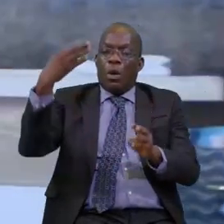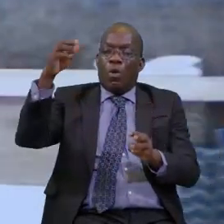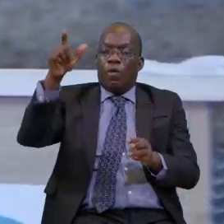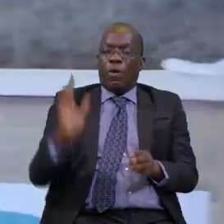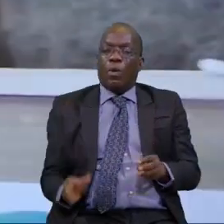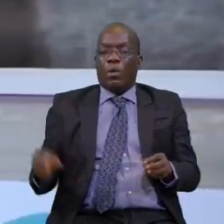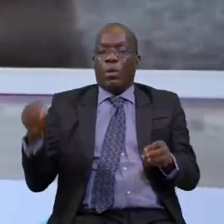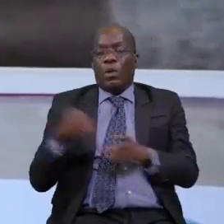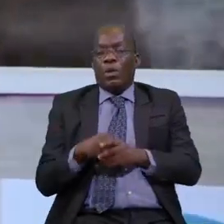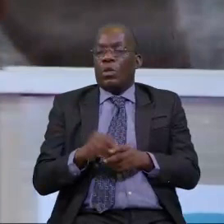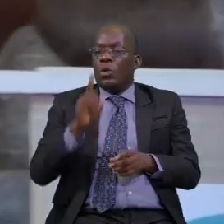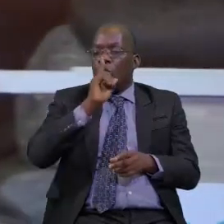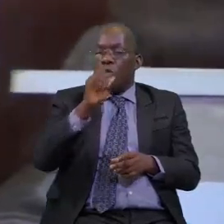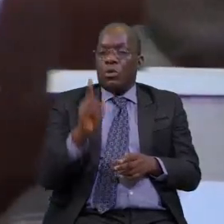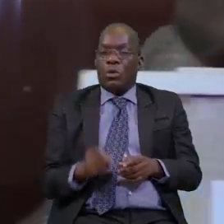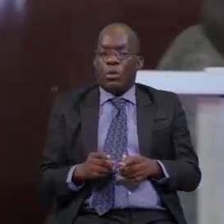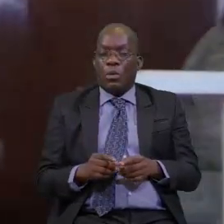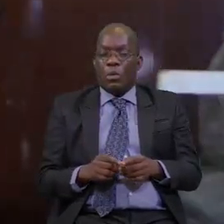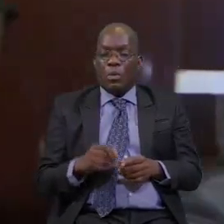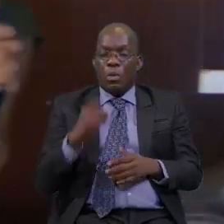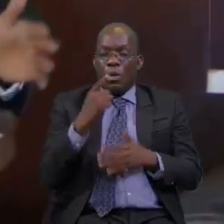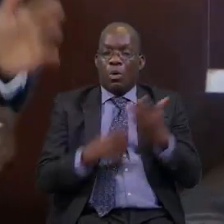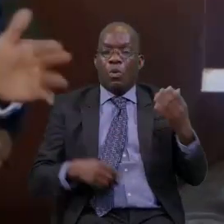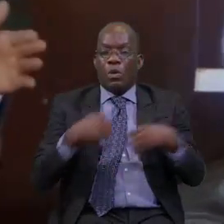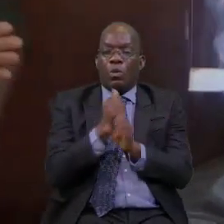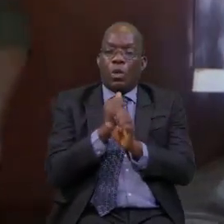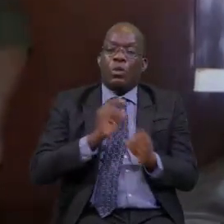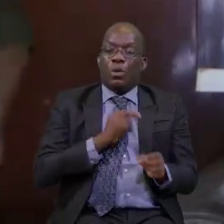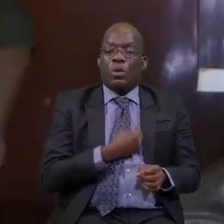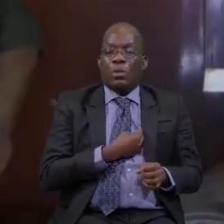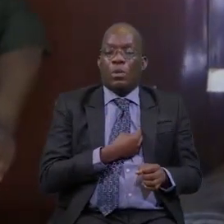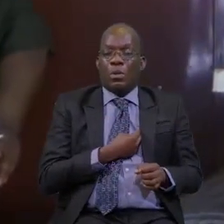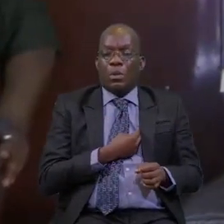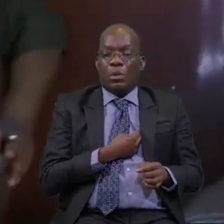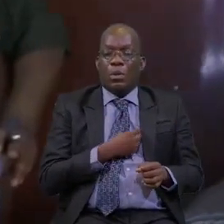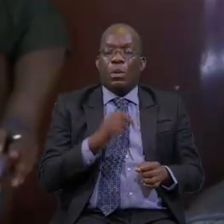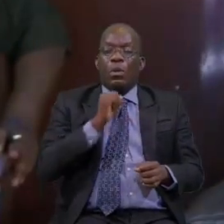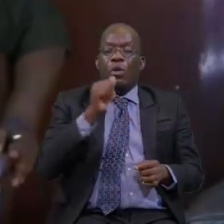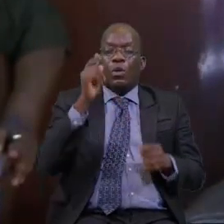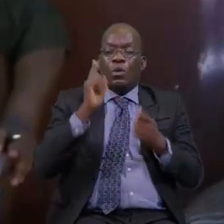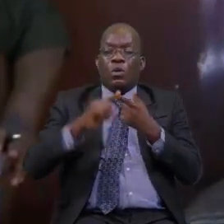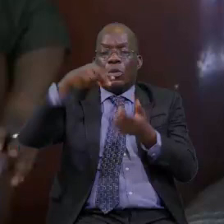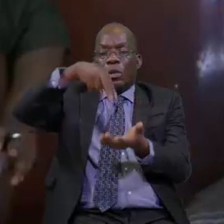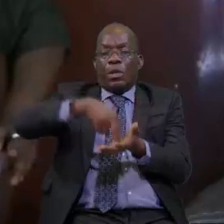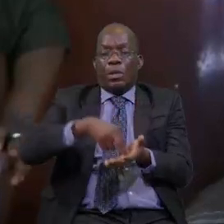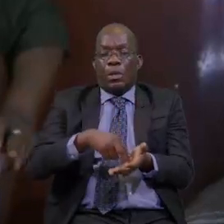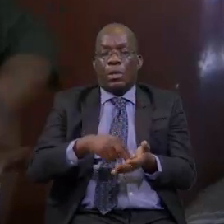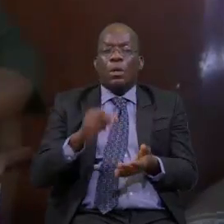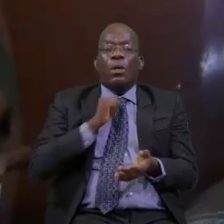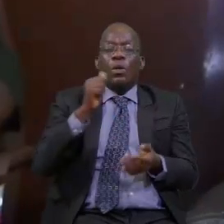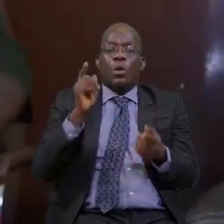in truth. What makes us not to stand, not to be